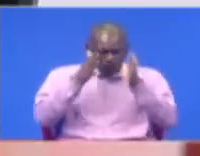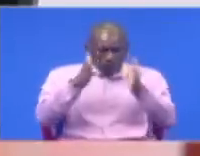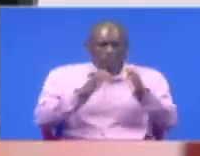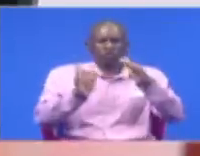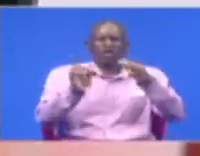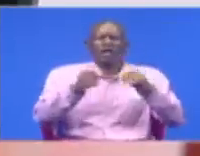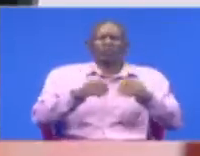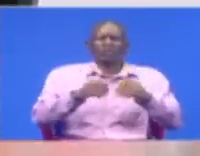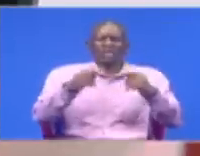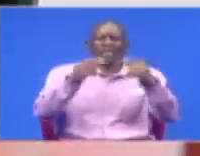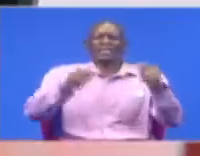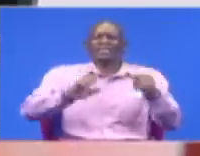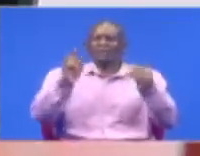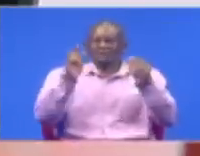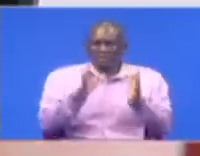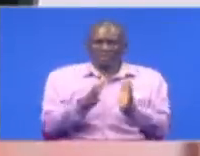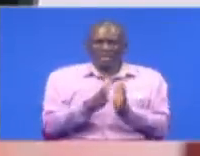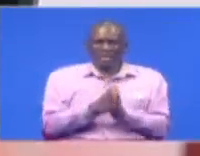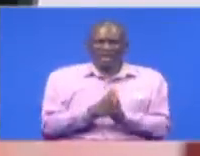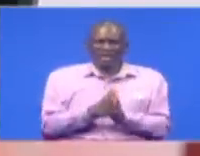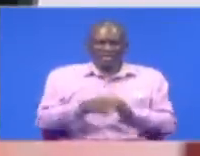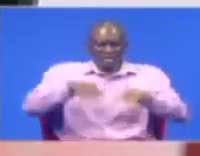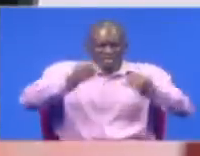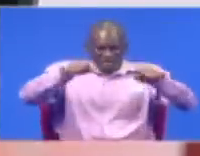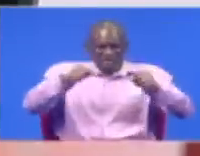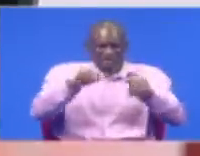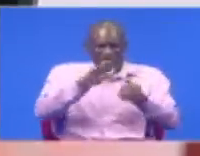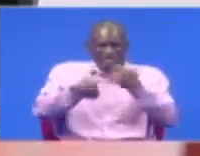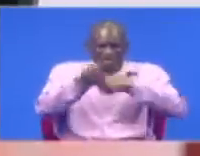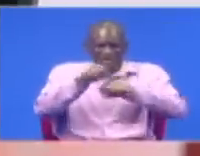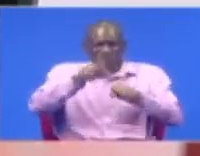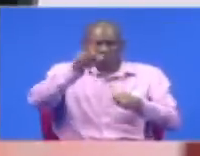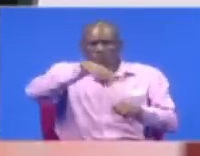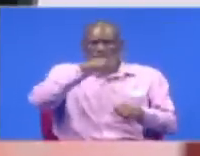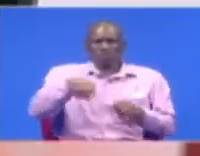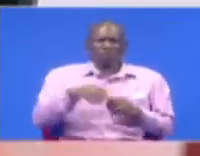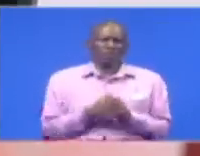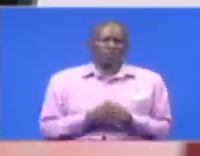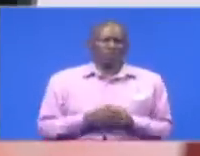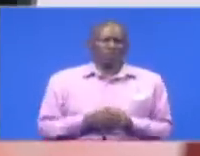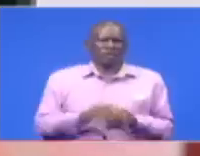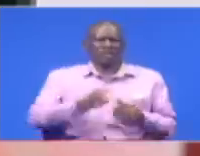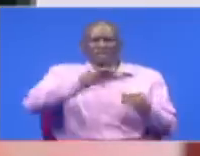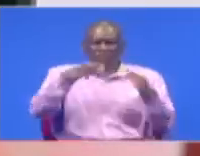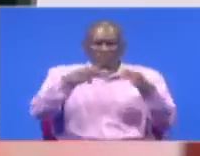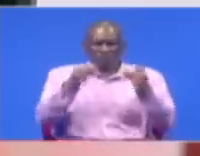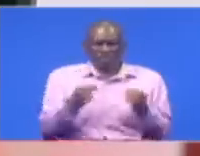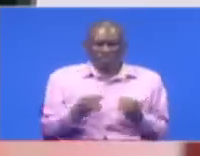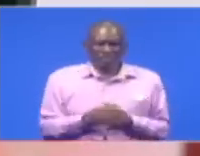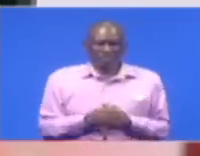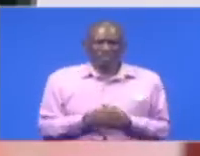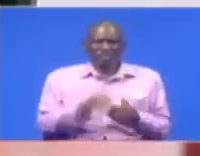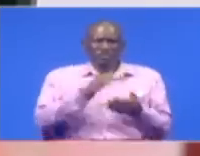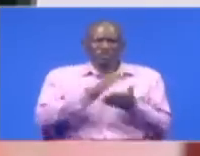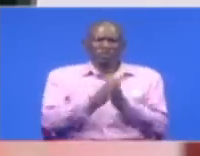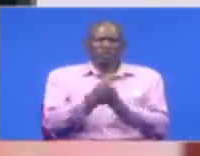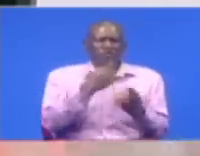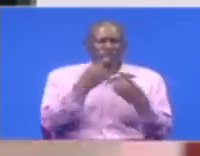cabinet secretary, and he conceded his actions were wrongful. In other words, without